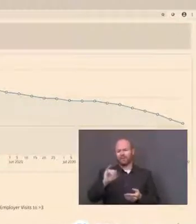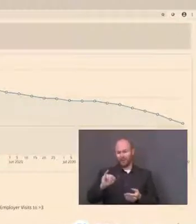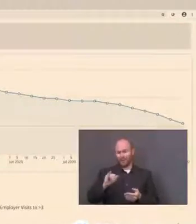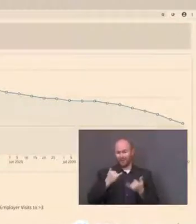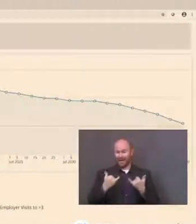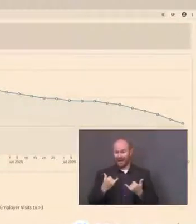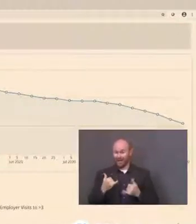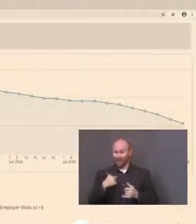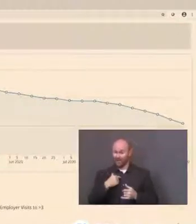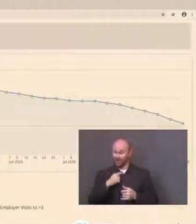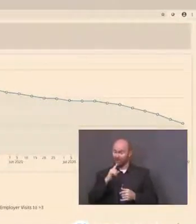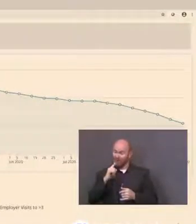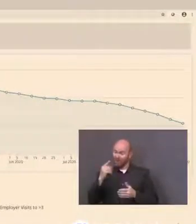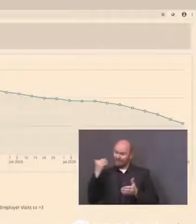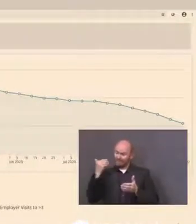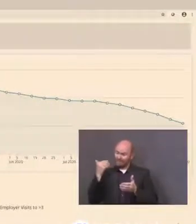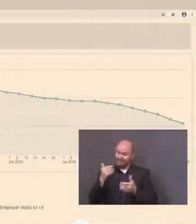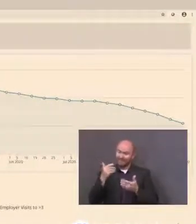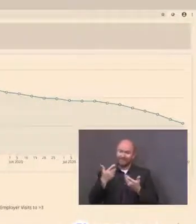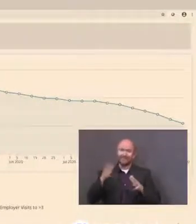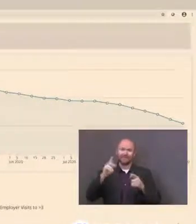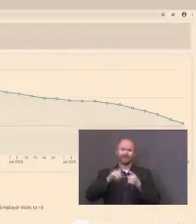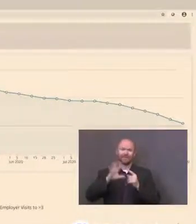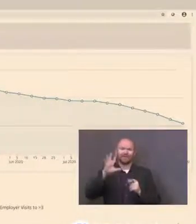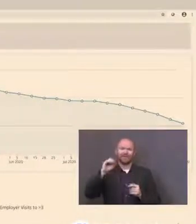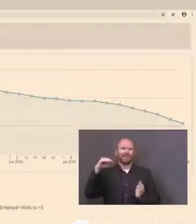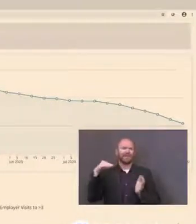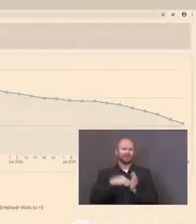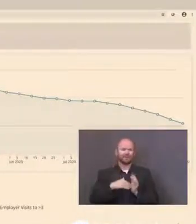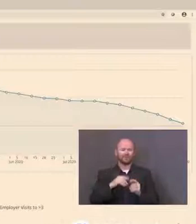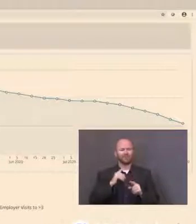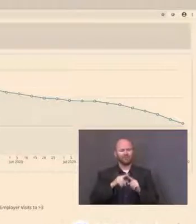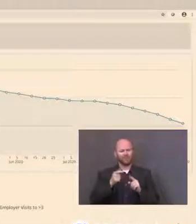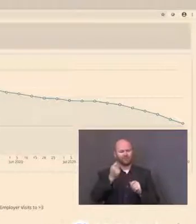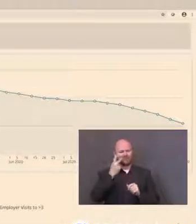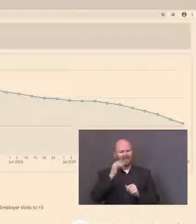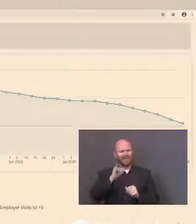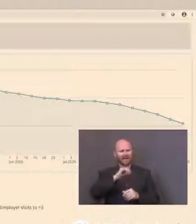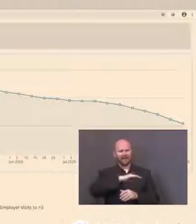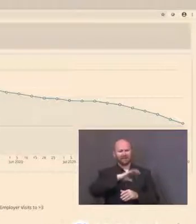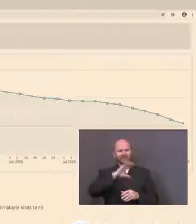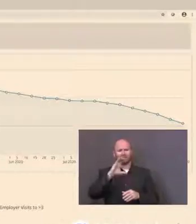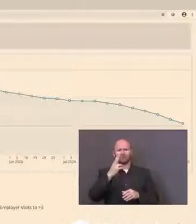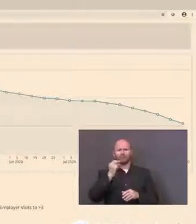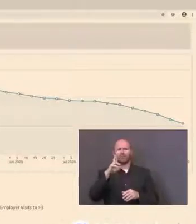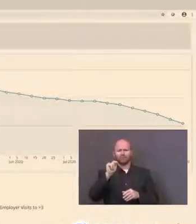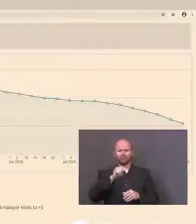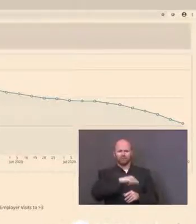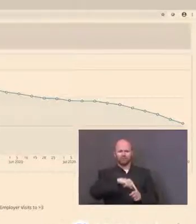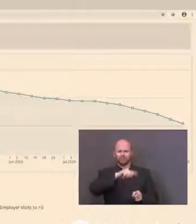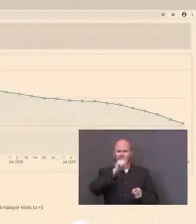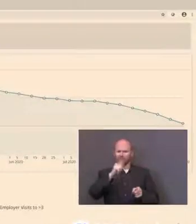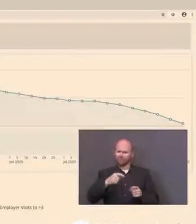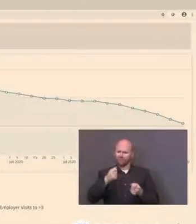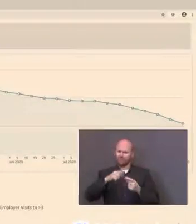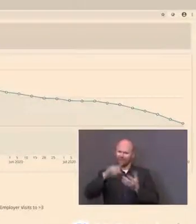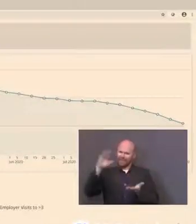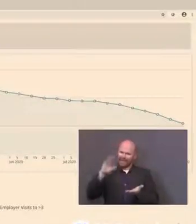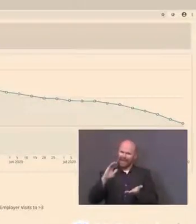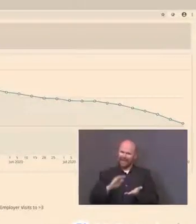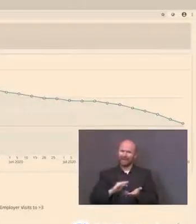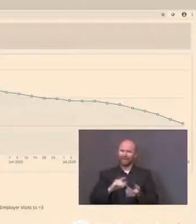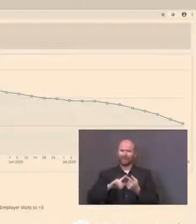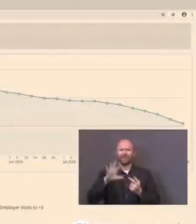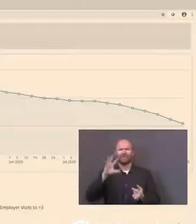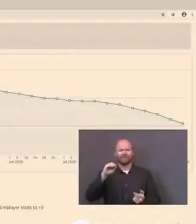And we're moving in the right direction. As you can see from the chart there in front of you, we're headed there, but we want to get that below 50,000 and